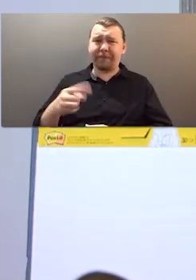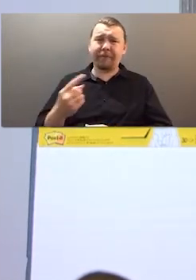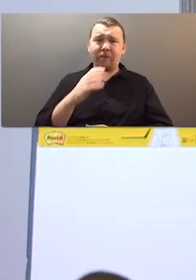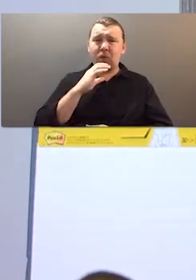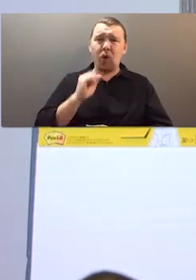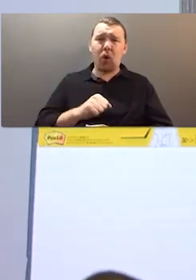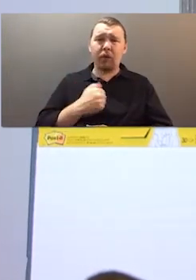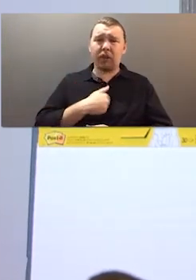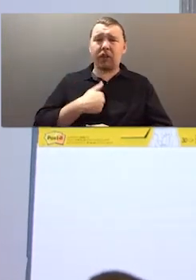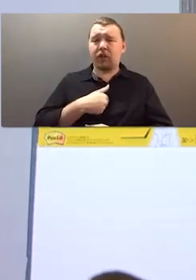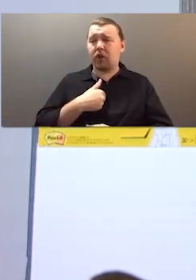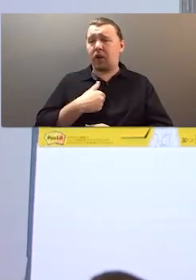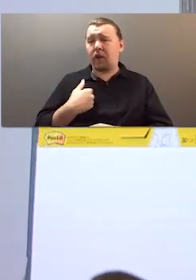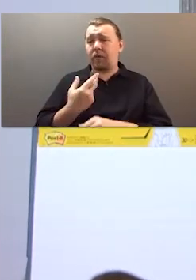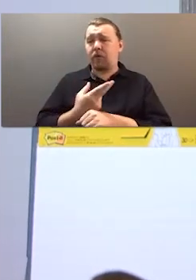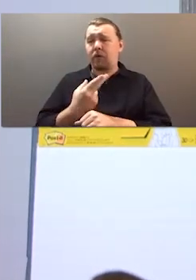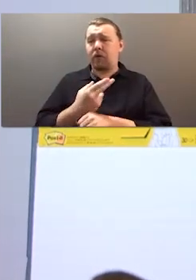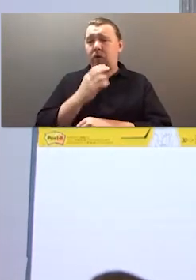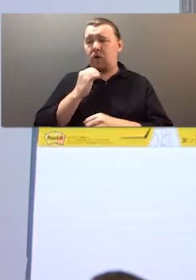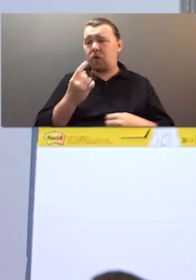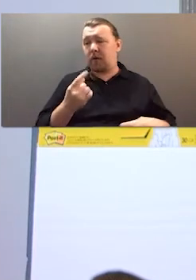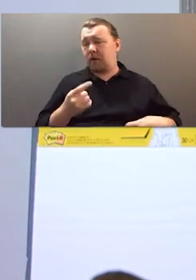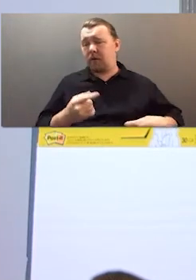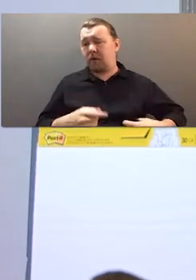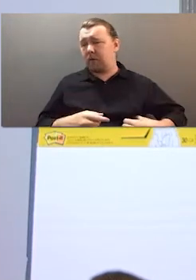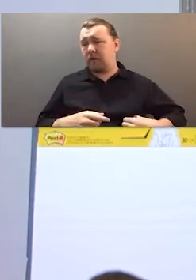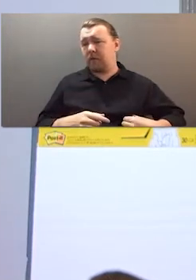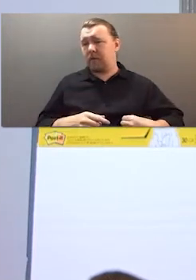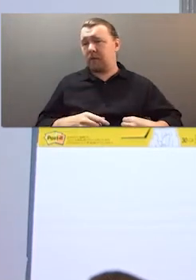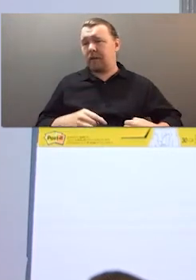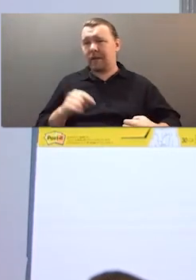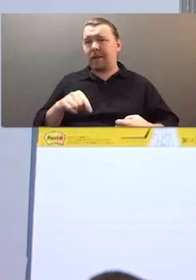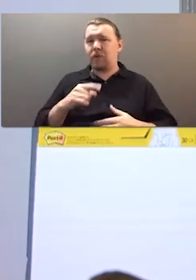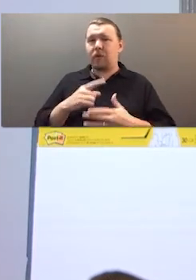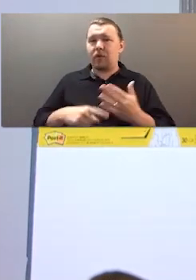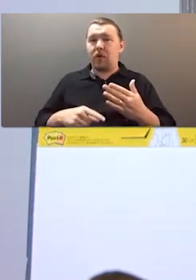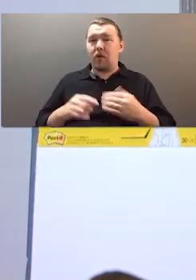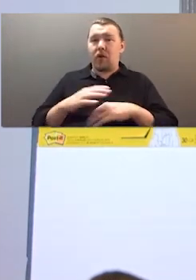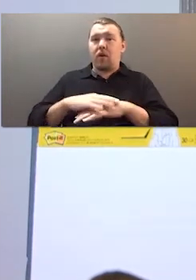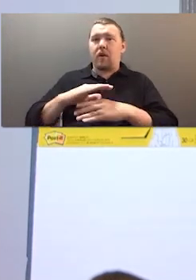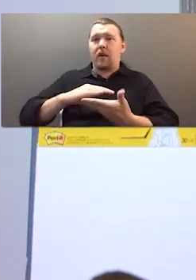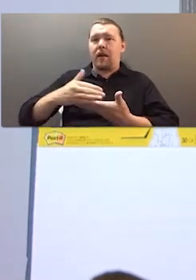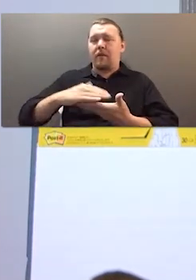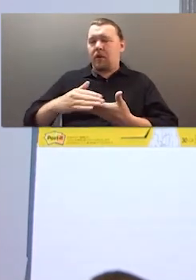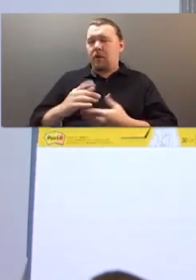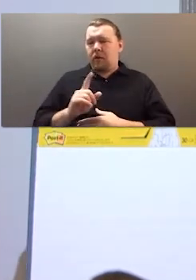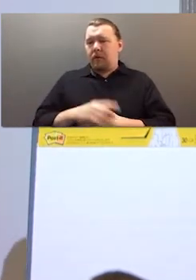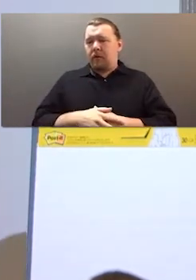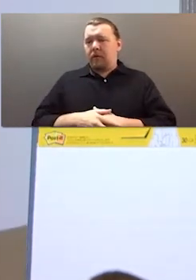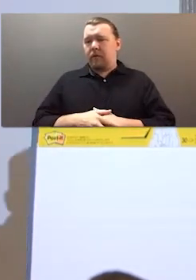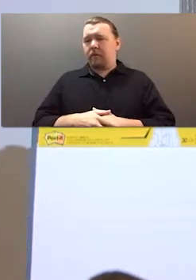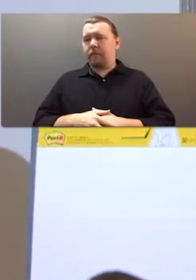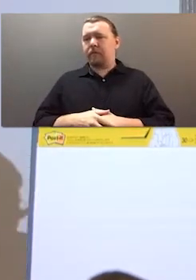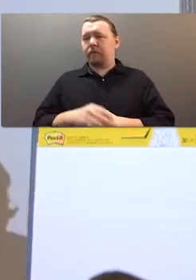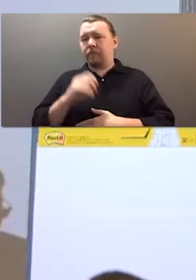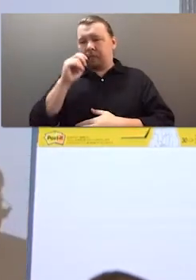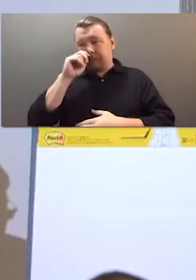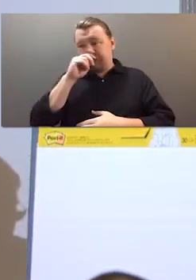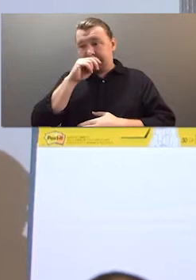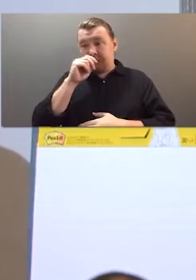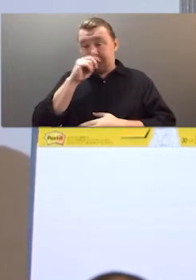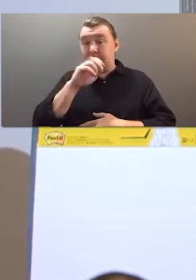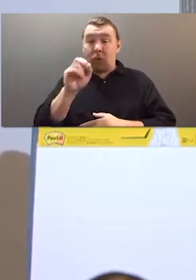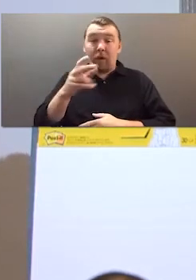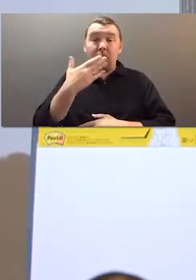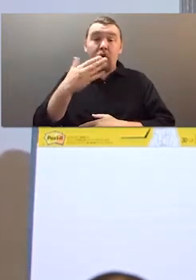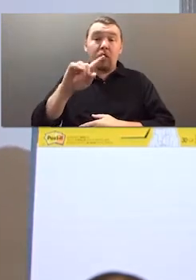old presentation. Sorry, Steph. I'm using the old. This is what's on my laptop. This is what's going to happen. Okay. So